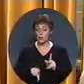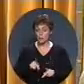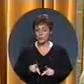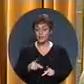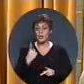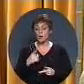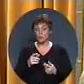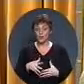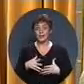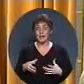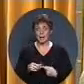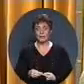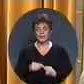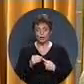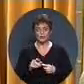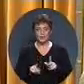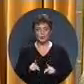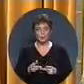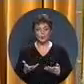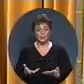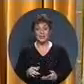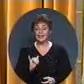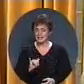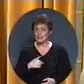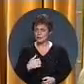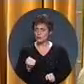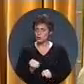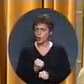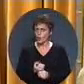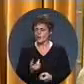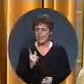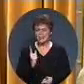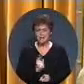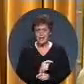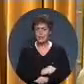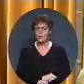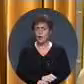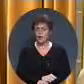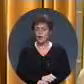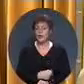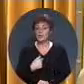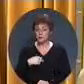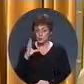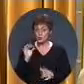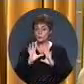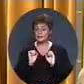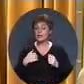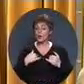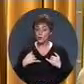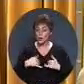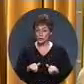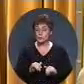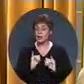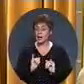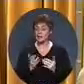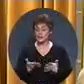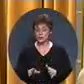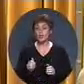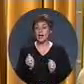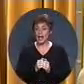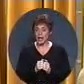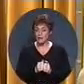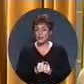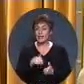We would target public funding, and that's exactly what we have done, Mr. Speaker, and we will continue along